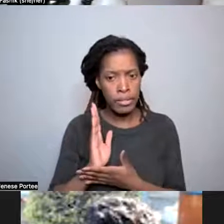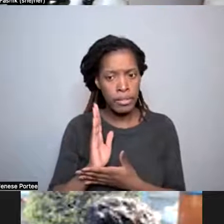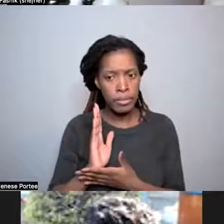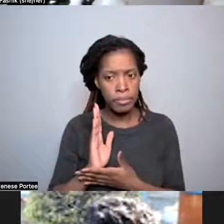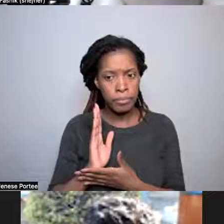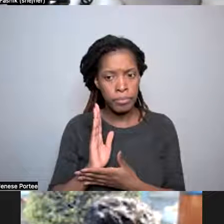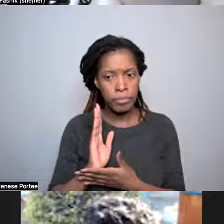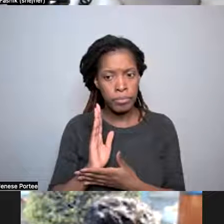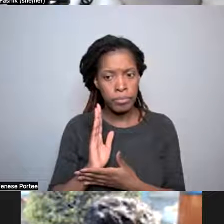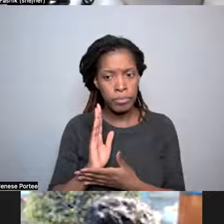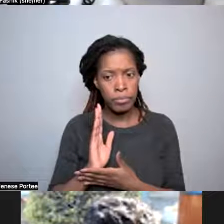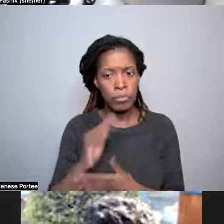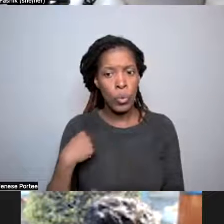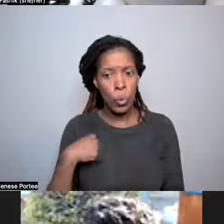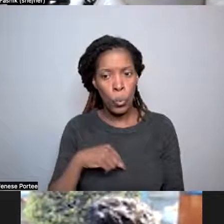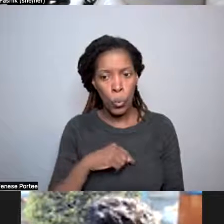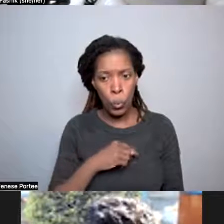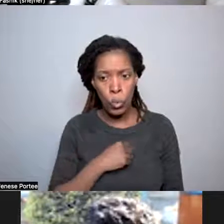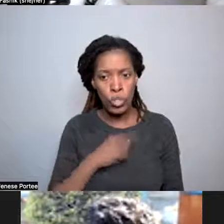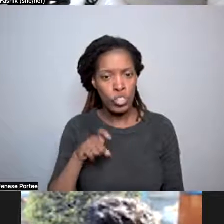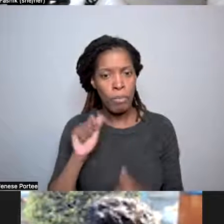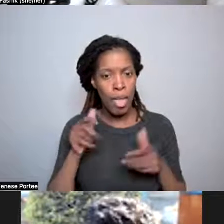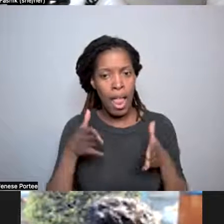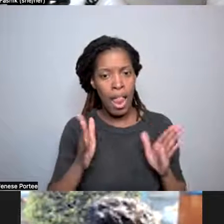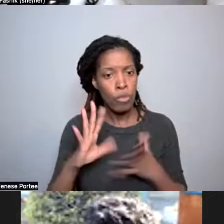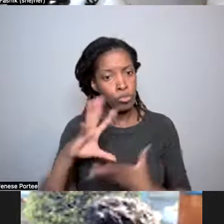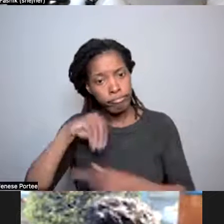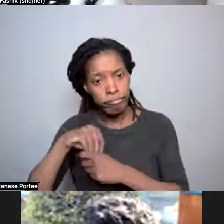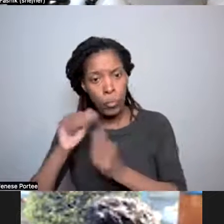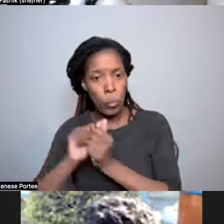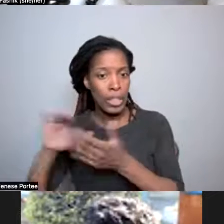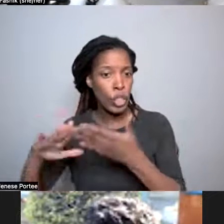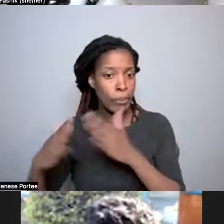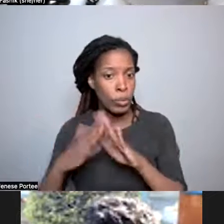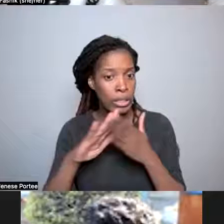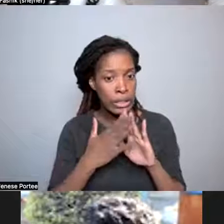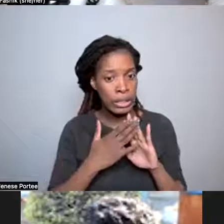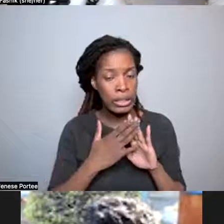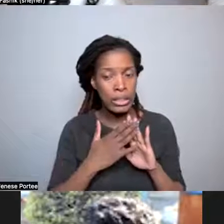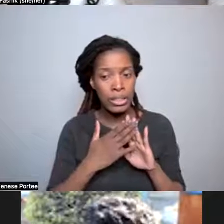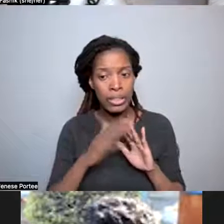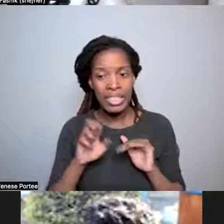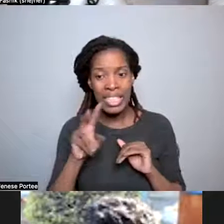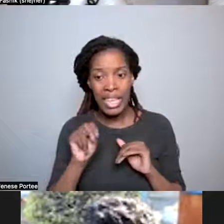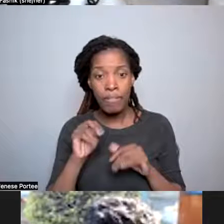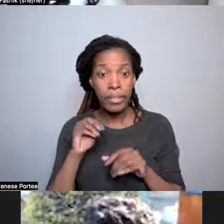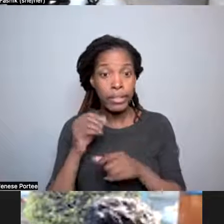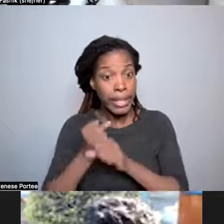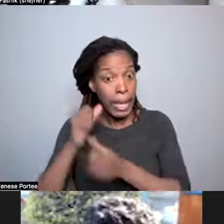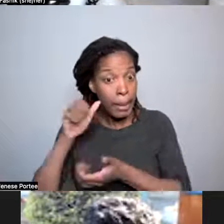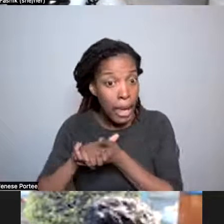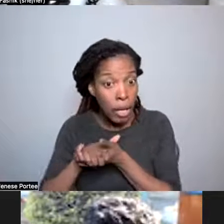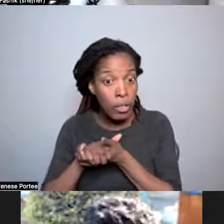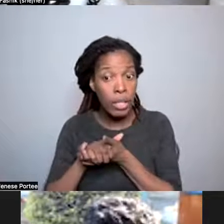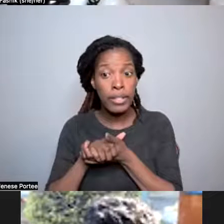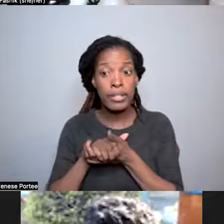to be allowed to participate in our communities, even in engaging in marriage. And